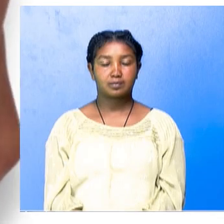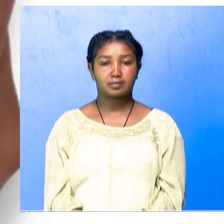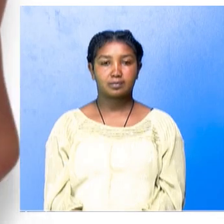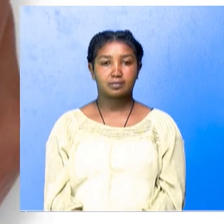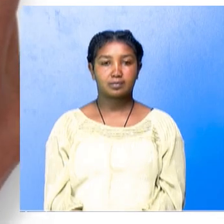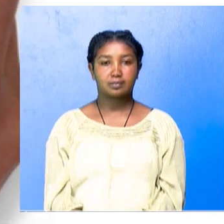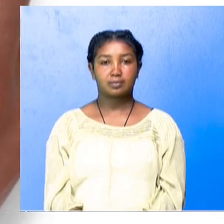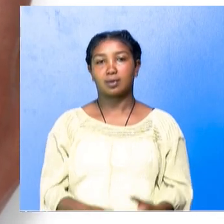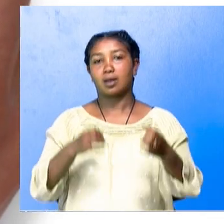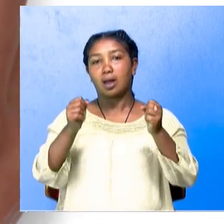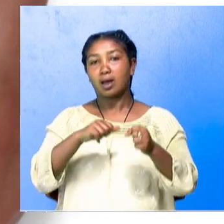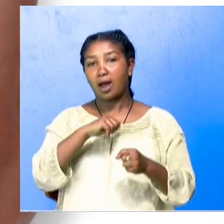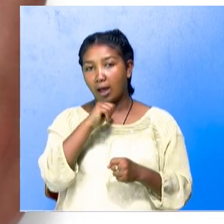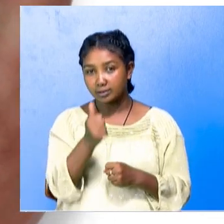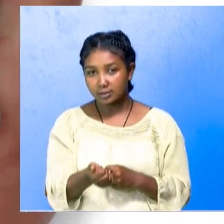Can't,